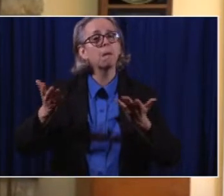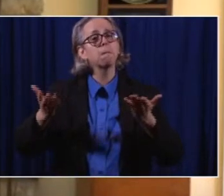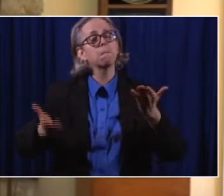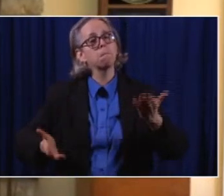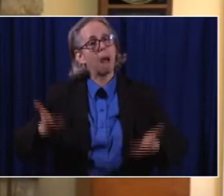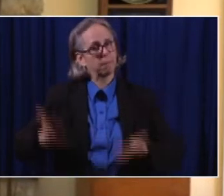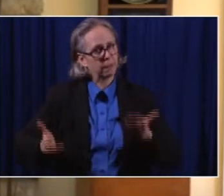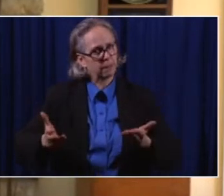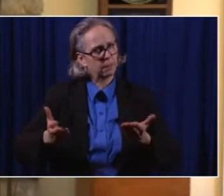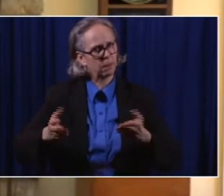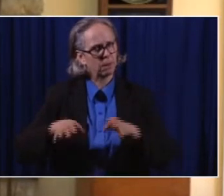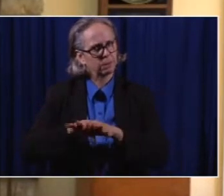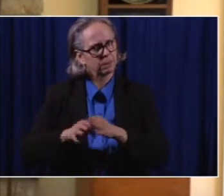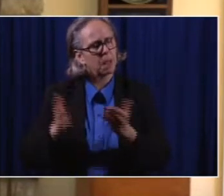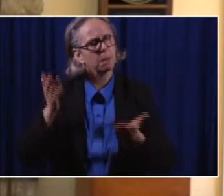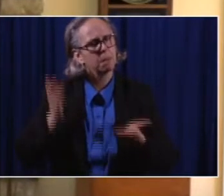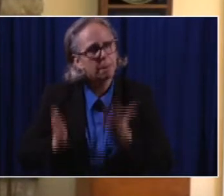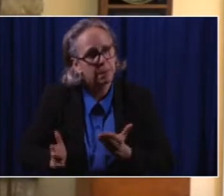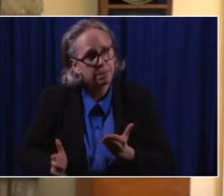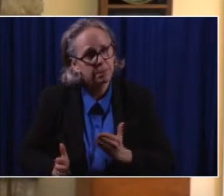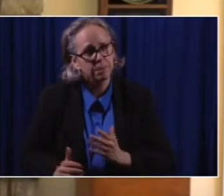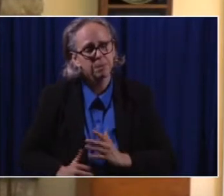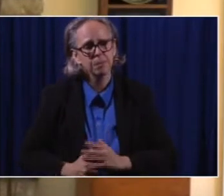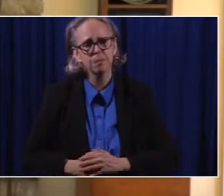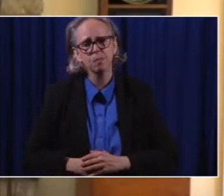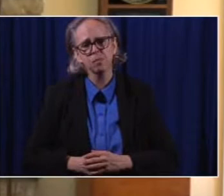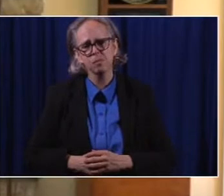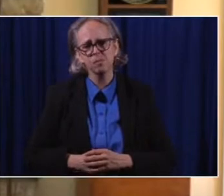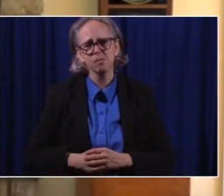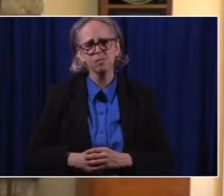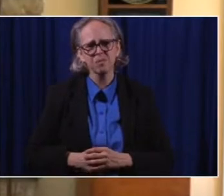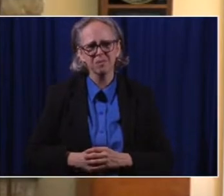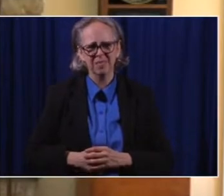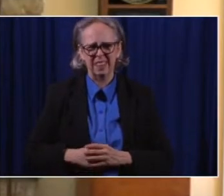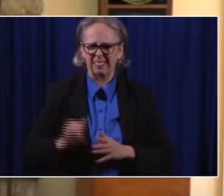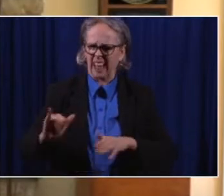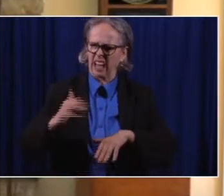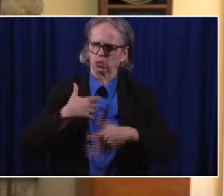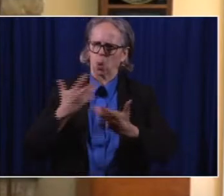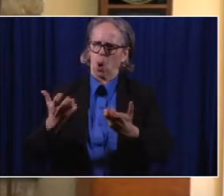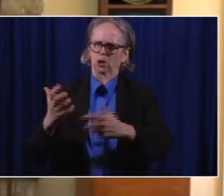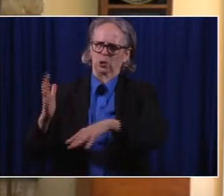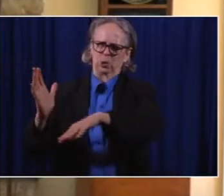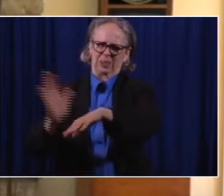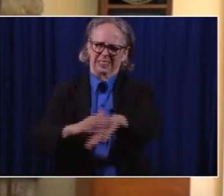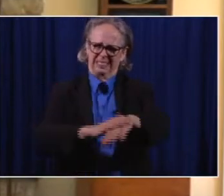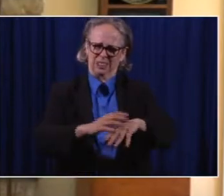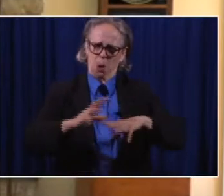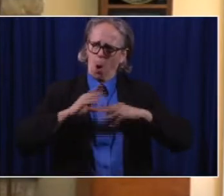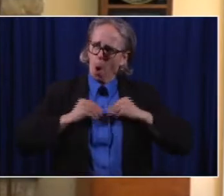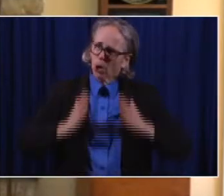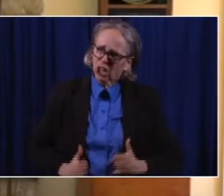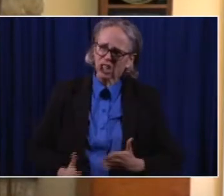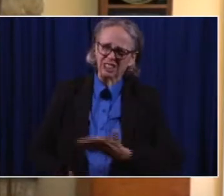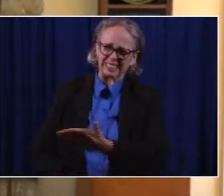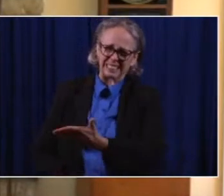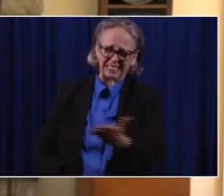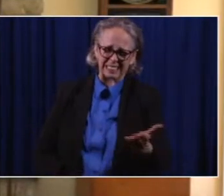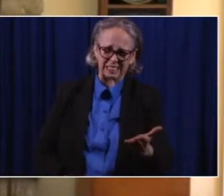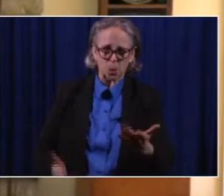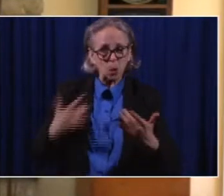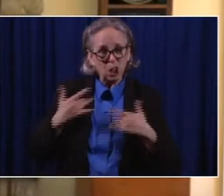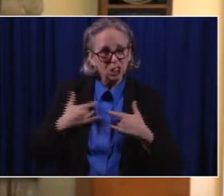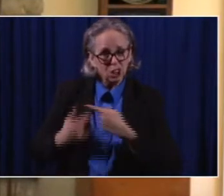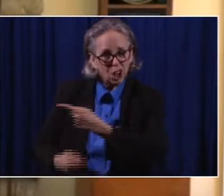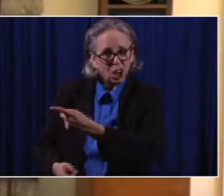the state, people who run bars, people who run restaurants, to say, look, we're looking at this and we're concerned about it. John?